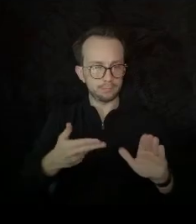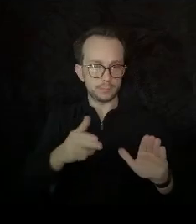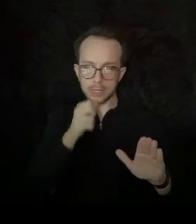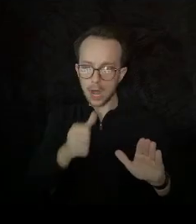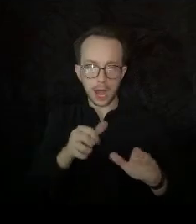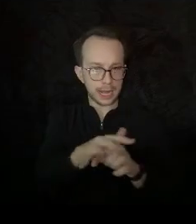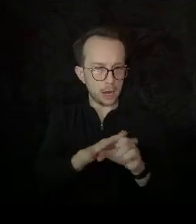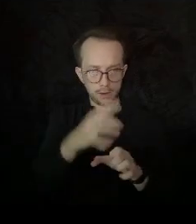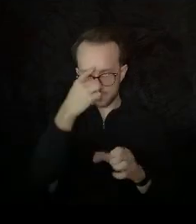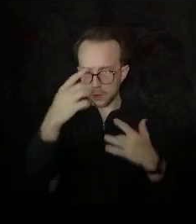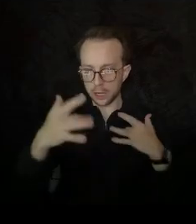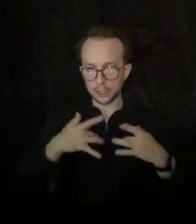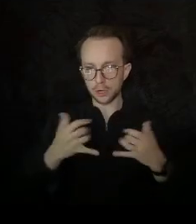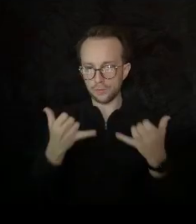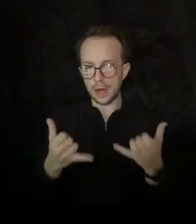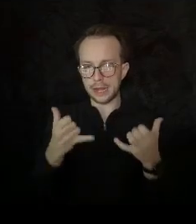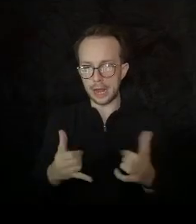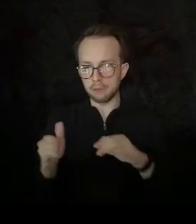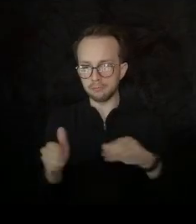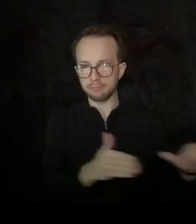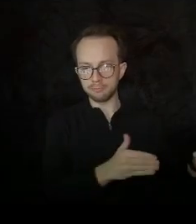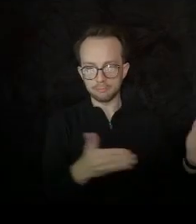at this time and move on.